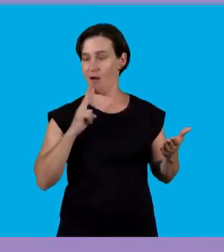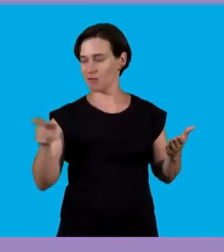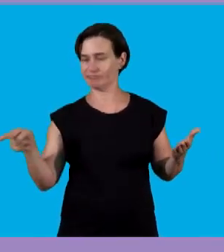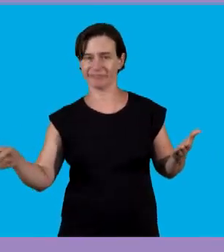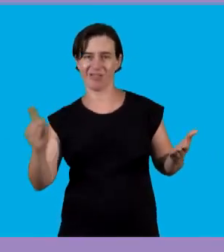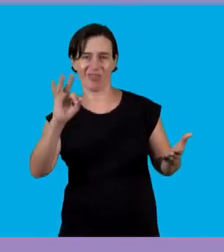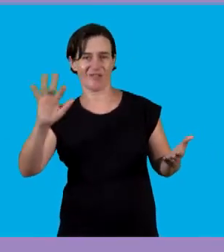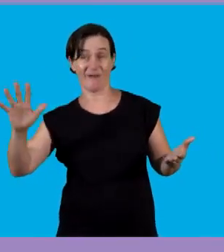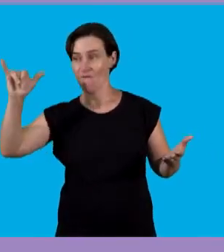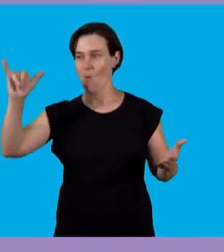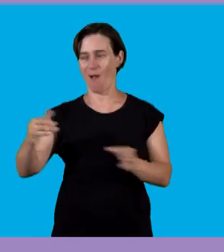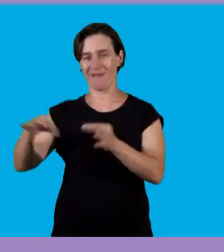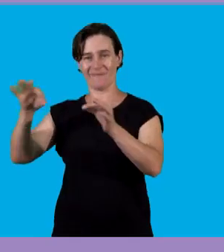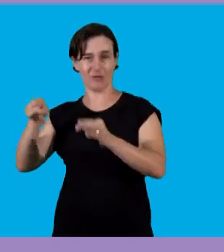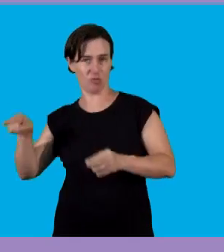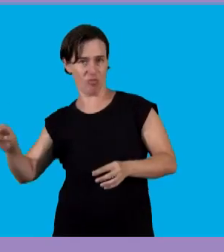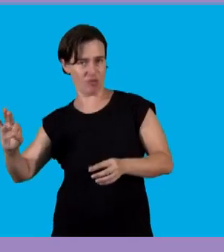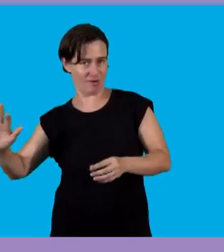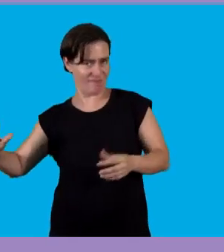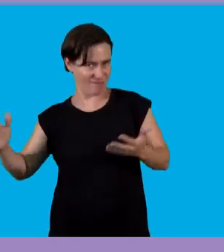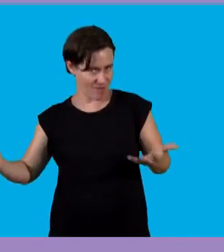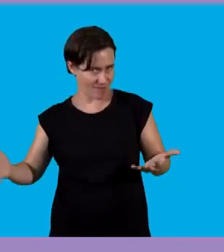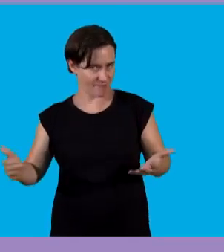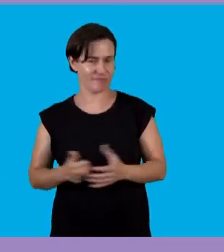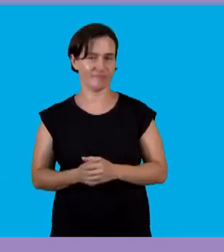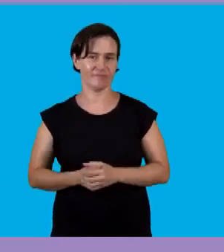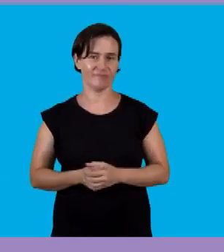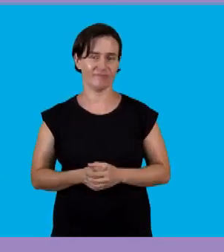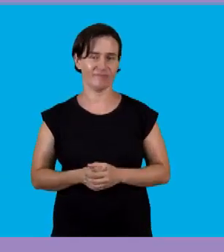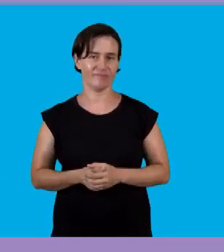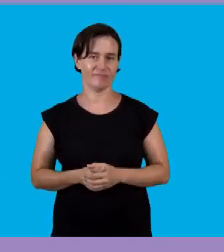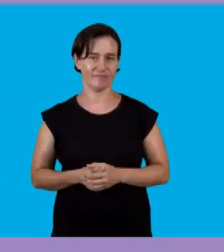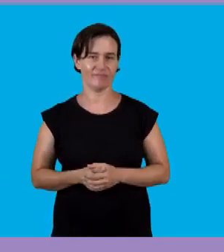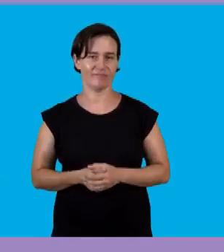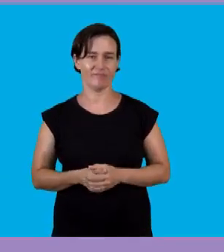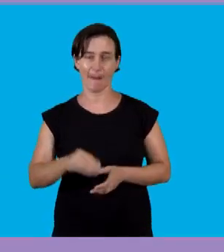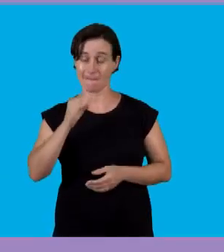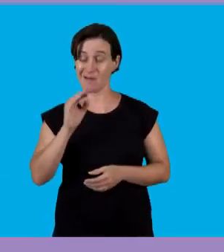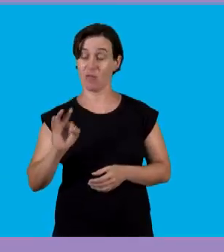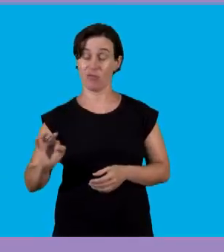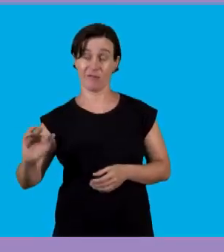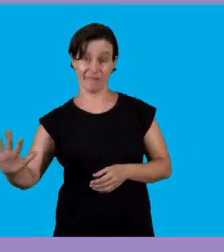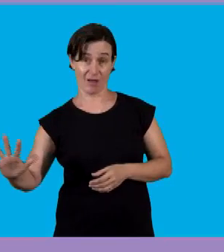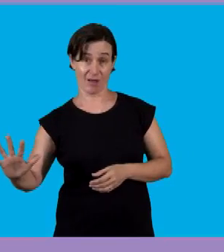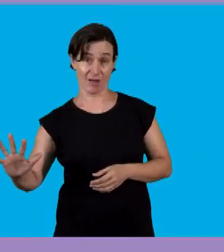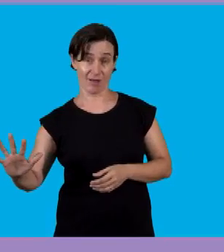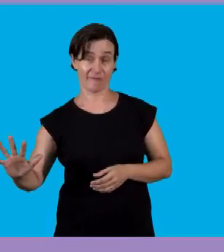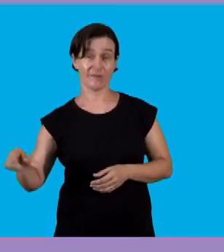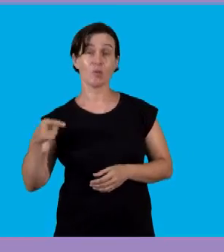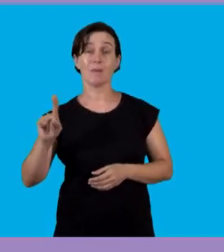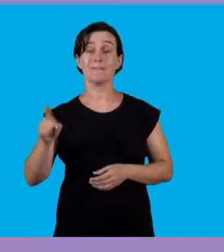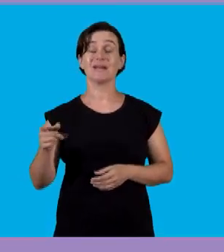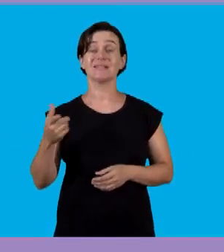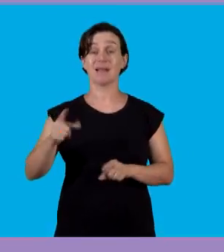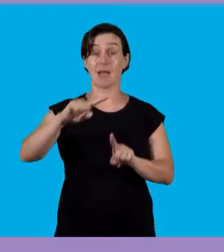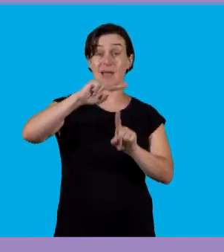value of that 35. So when we take that 35 and apply